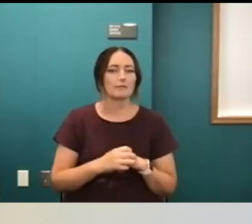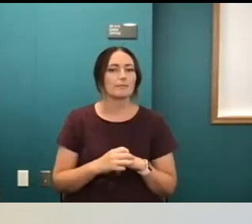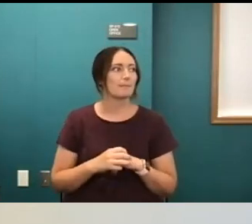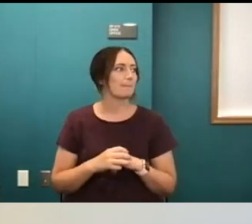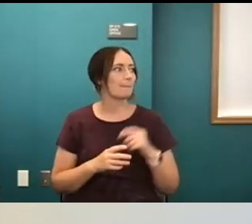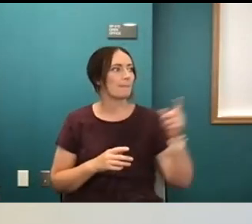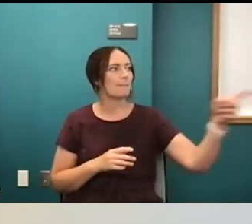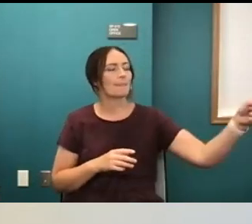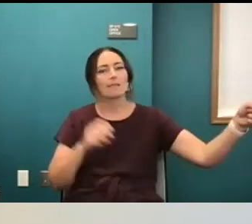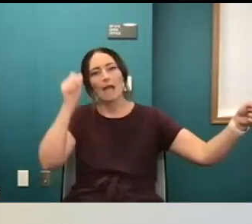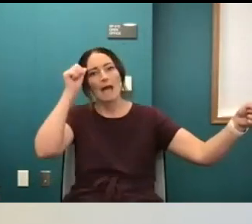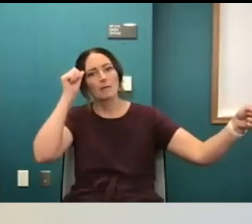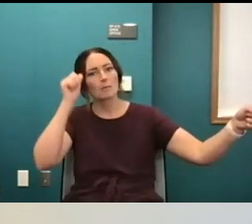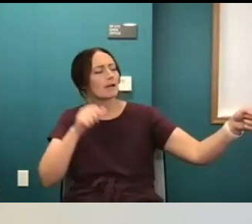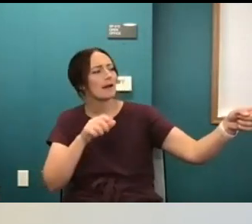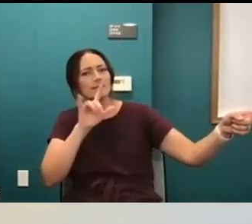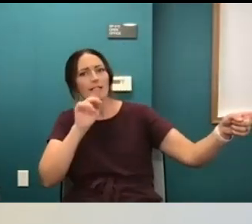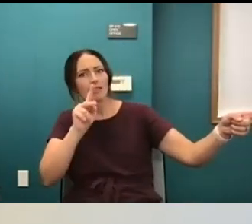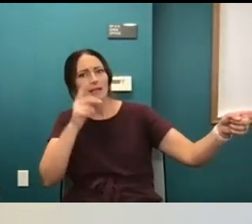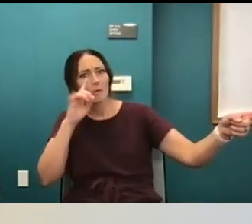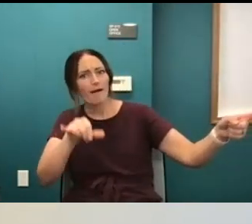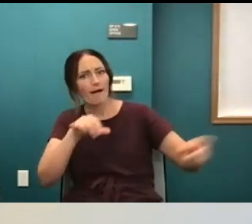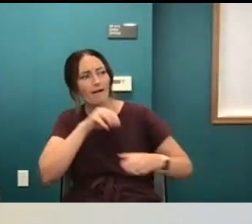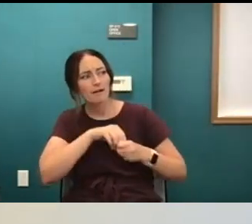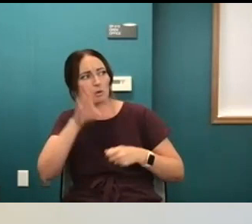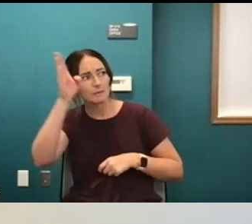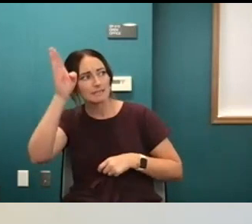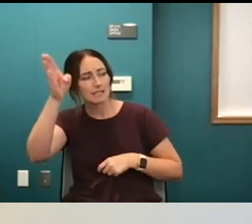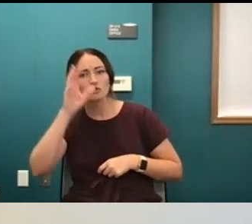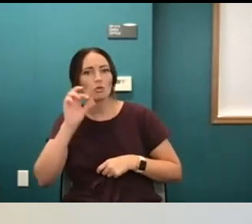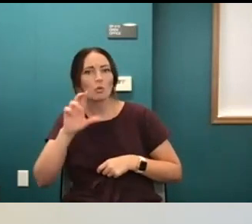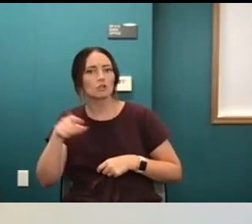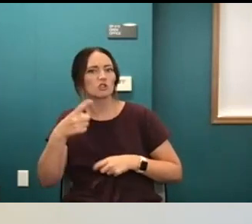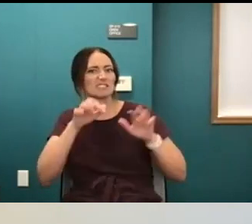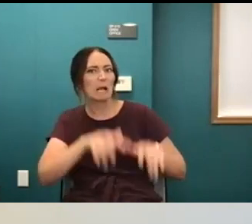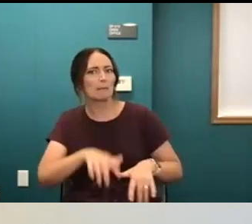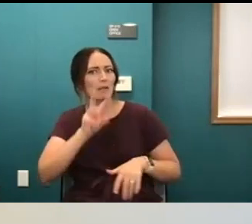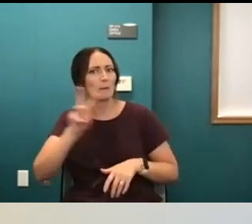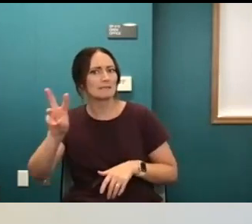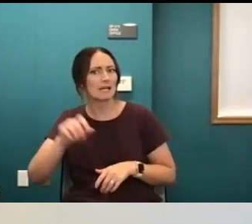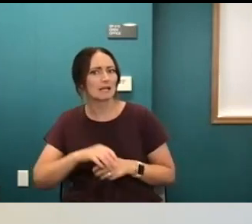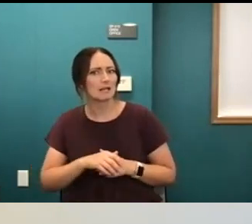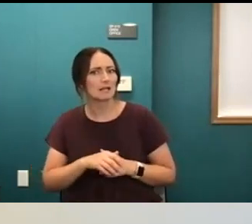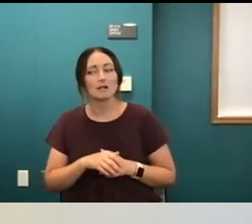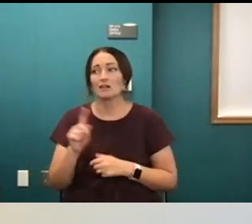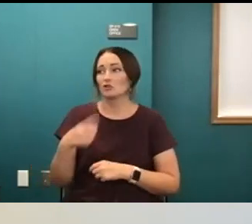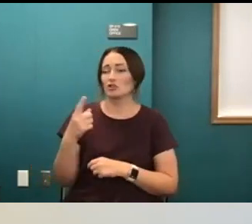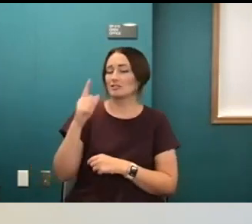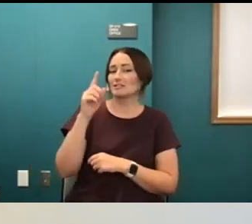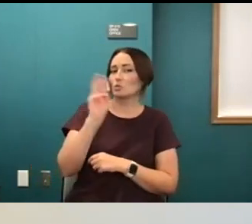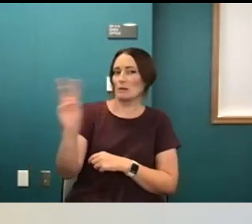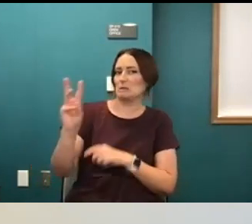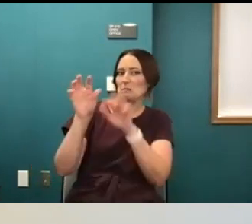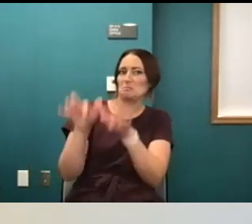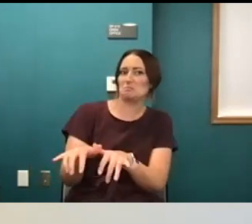Melissa, is the link for that in the presentation, or is that just they have to type in the website? You can just type it into the website.